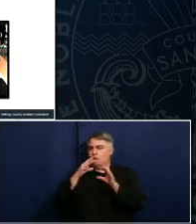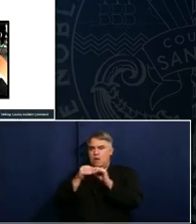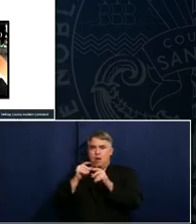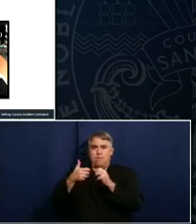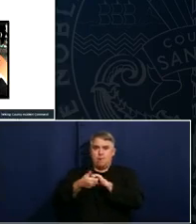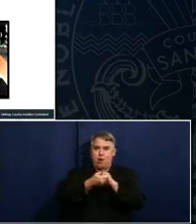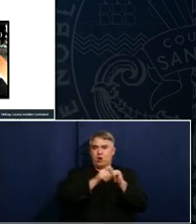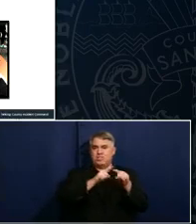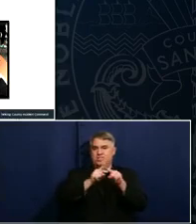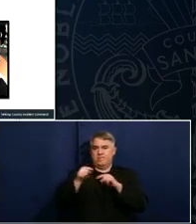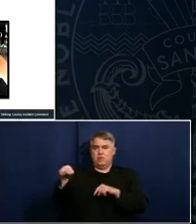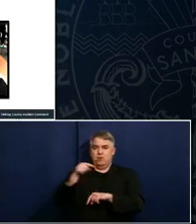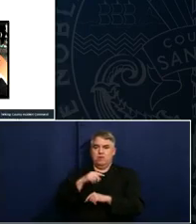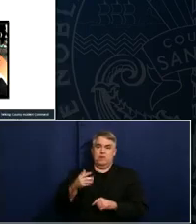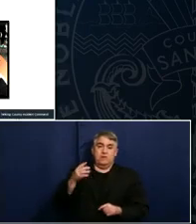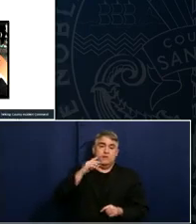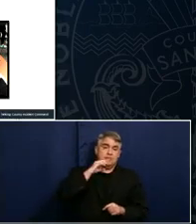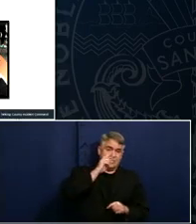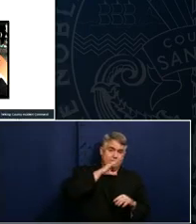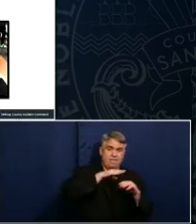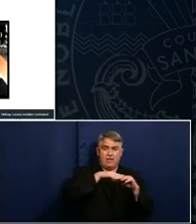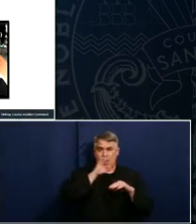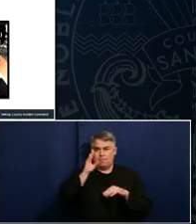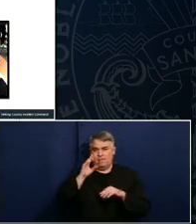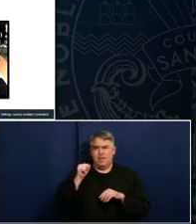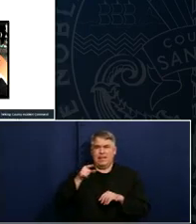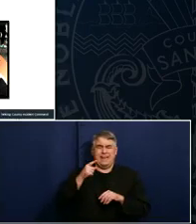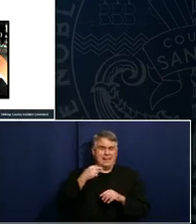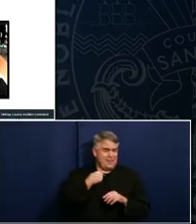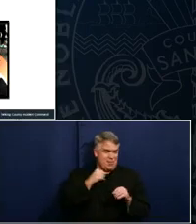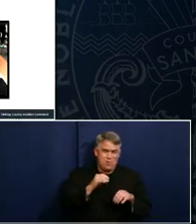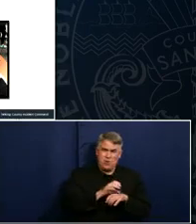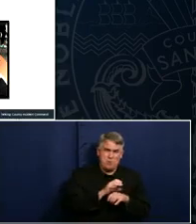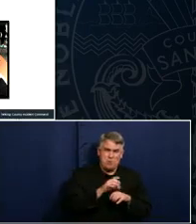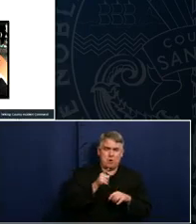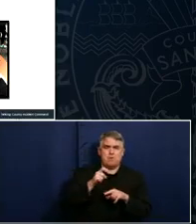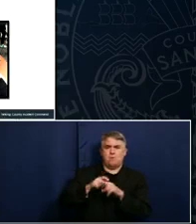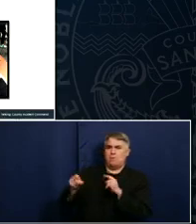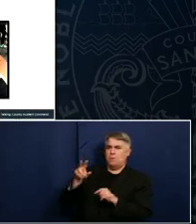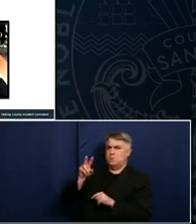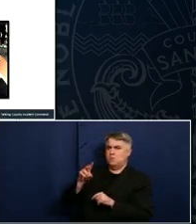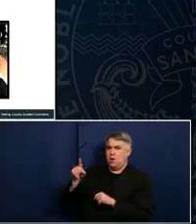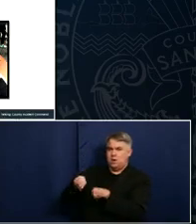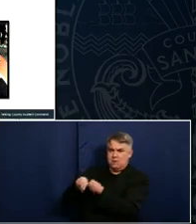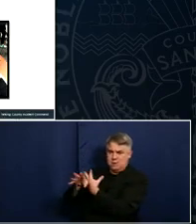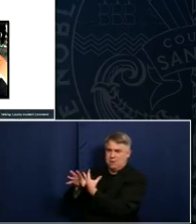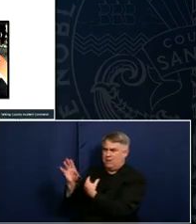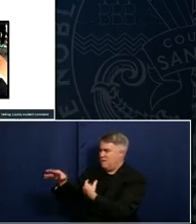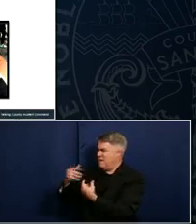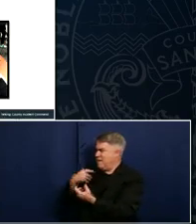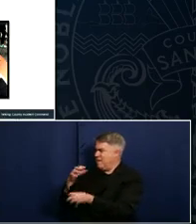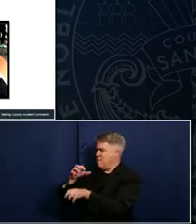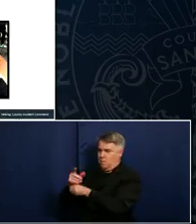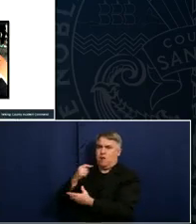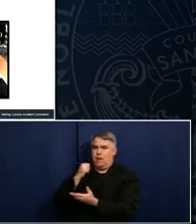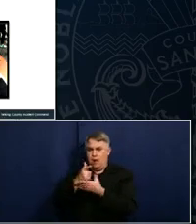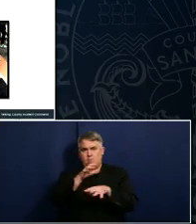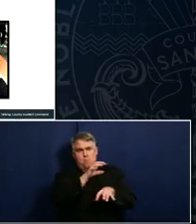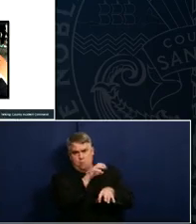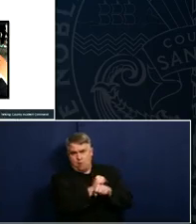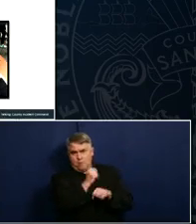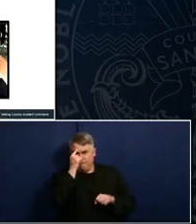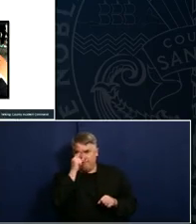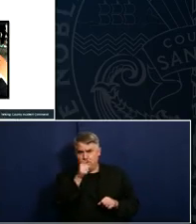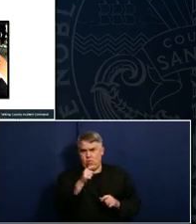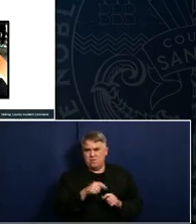older, can call 211 and they literally assist them and help them make an appointment. the data becomes extremely important as we looked,